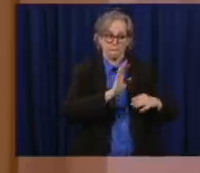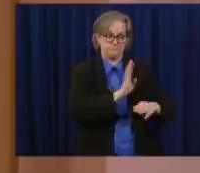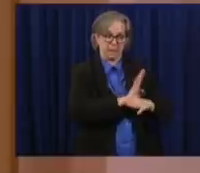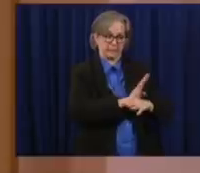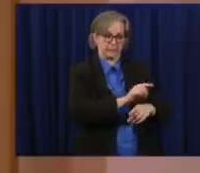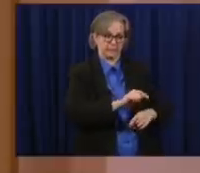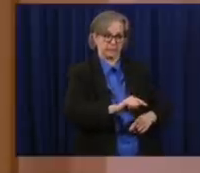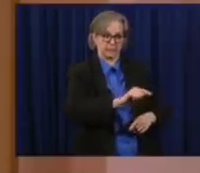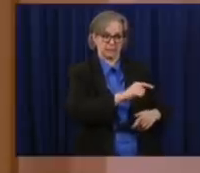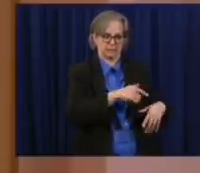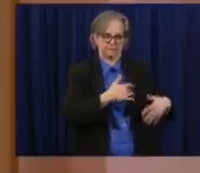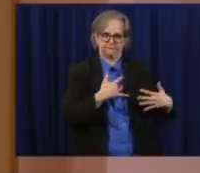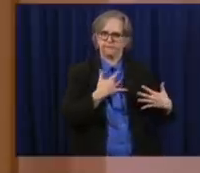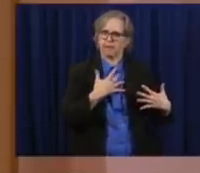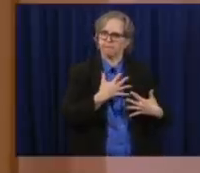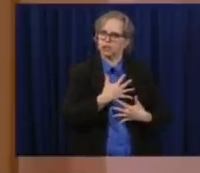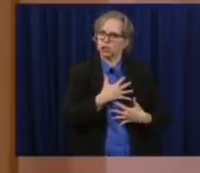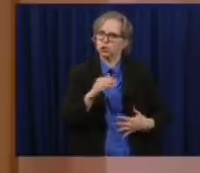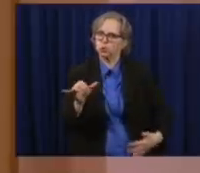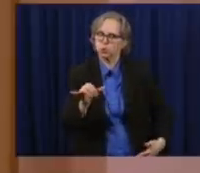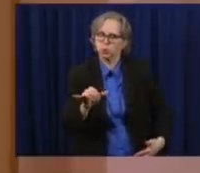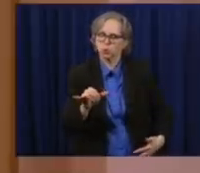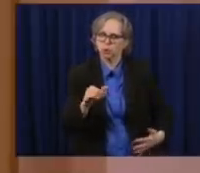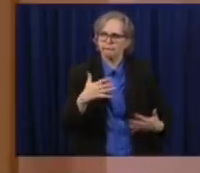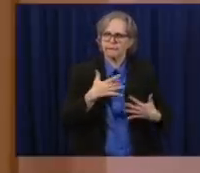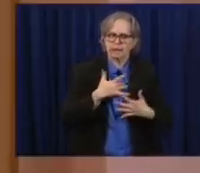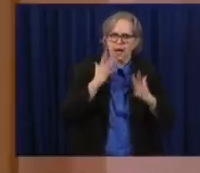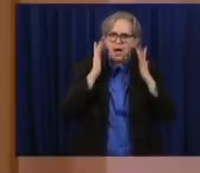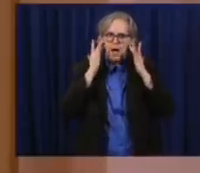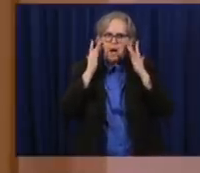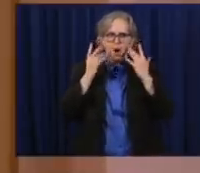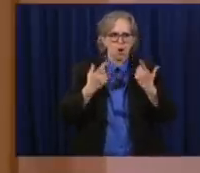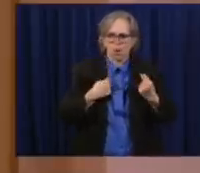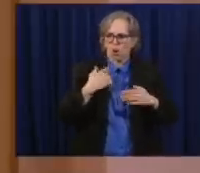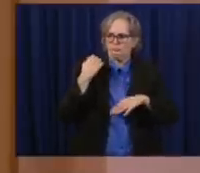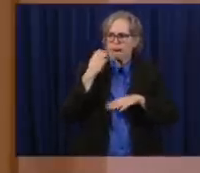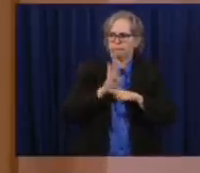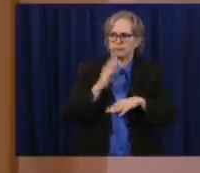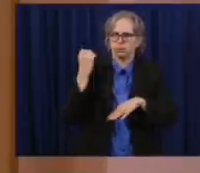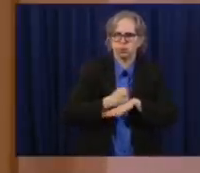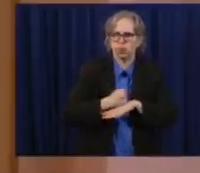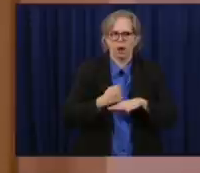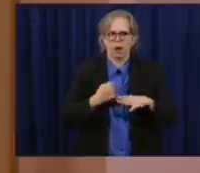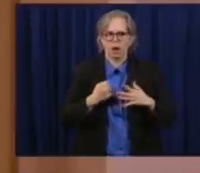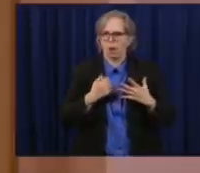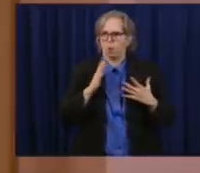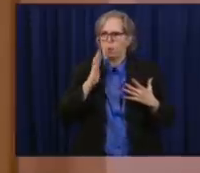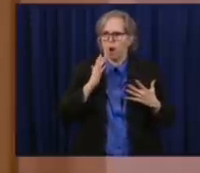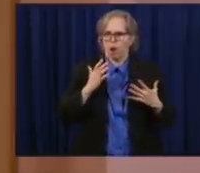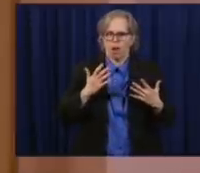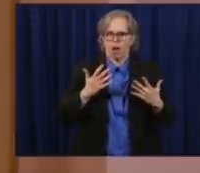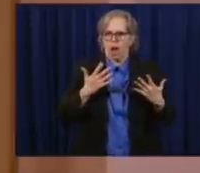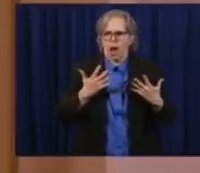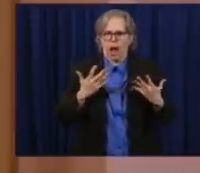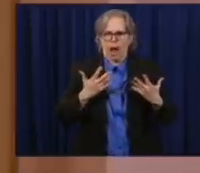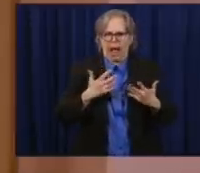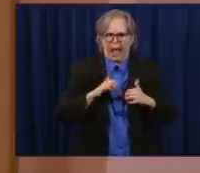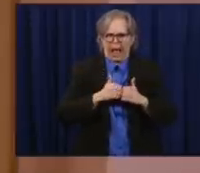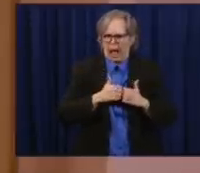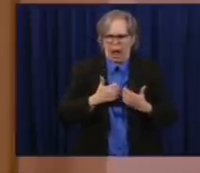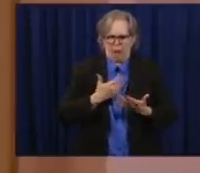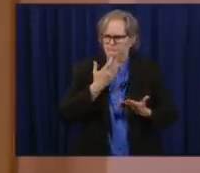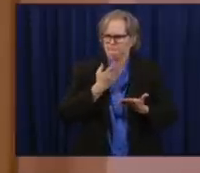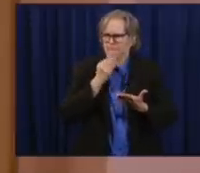well, that many of them are worried that they're going to go out of business. They're worried about how they're going to really survive this